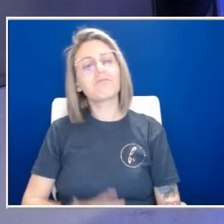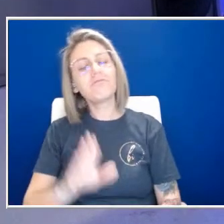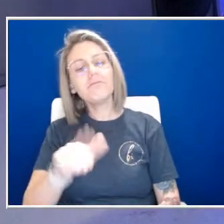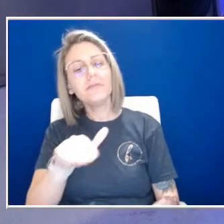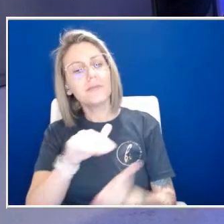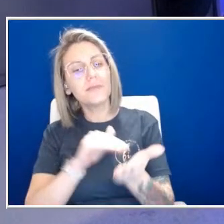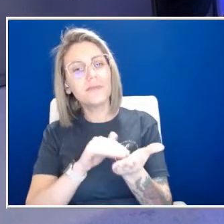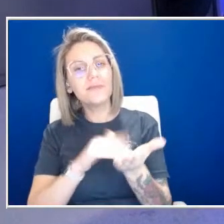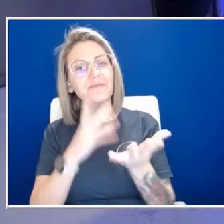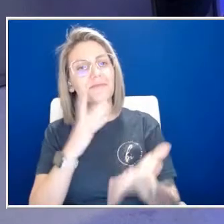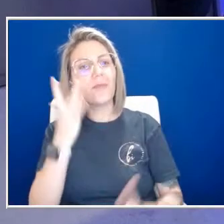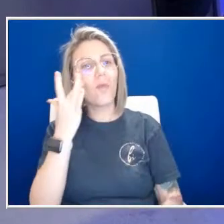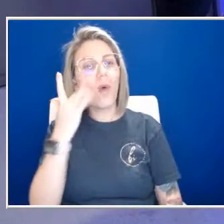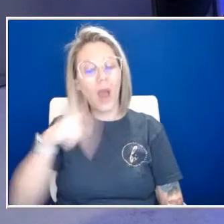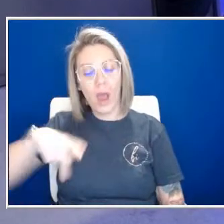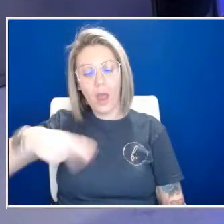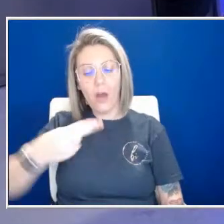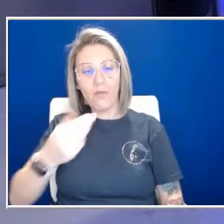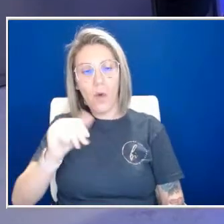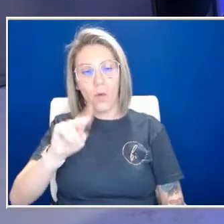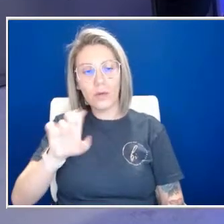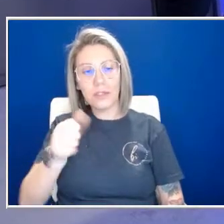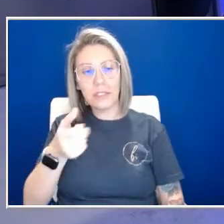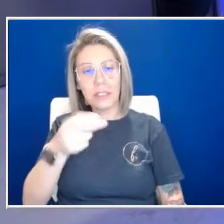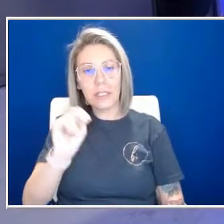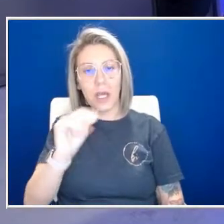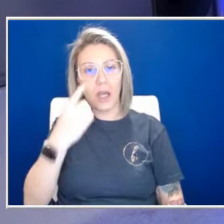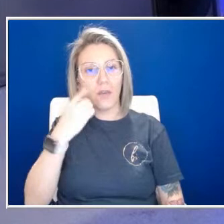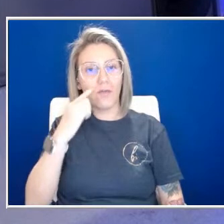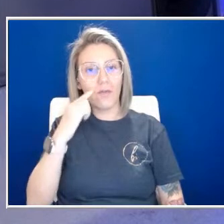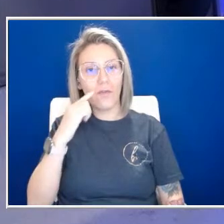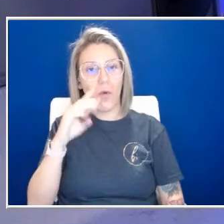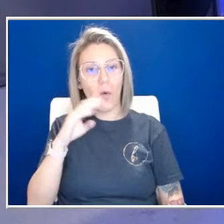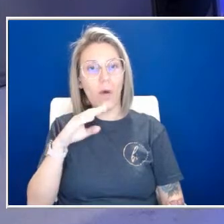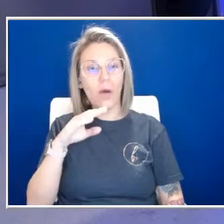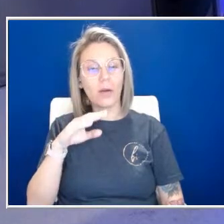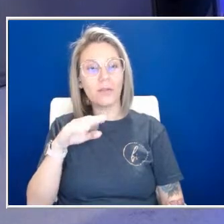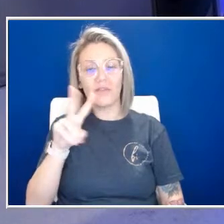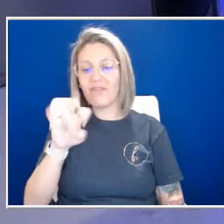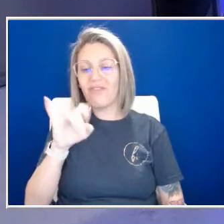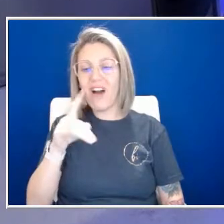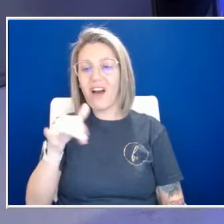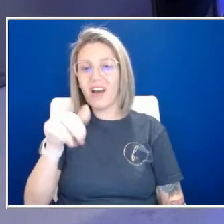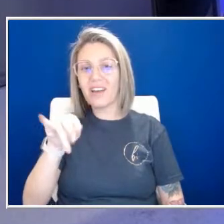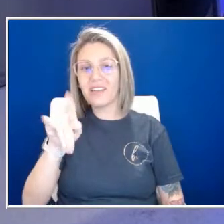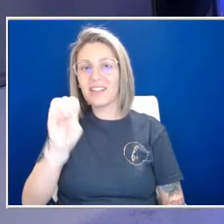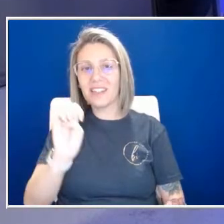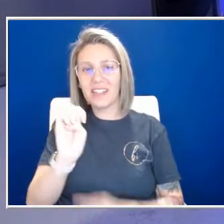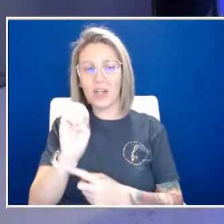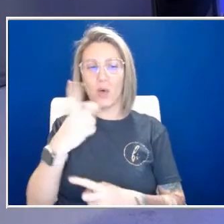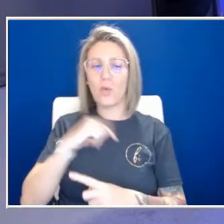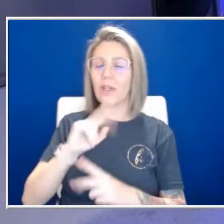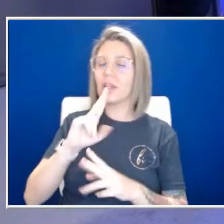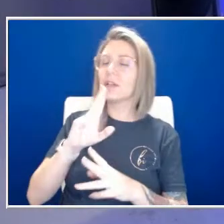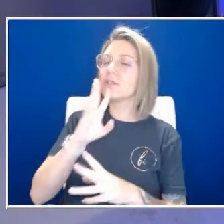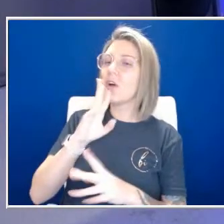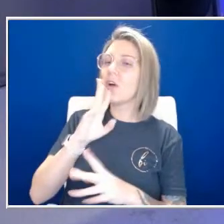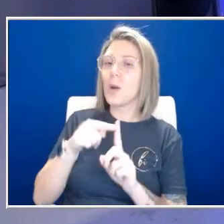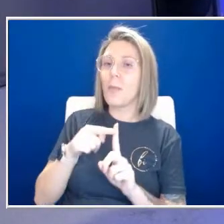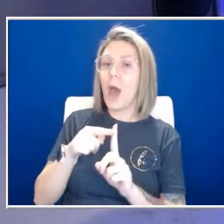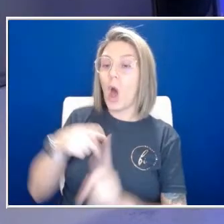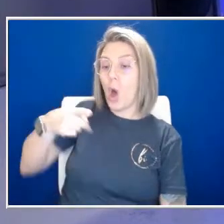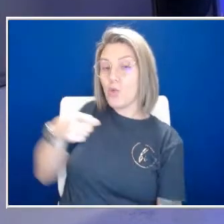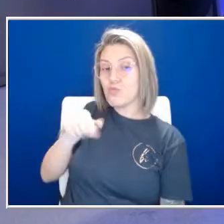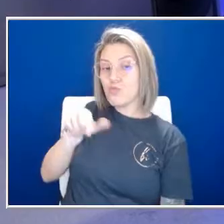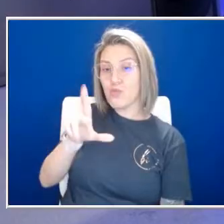for Vonnie? And help folks understand what photon is. We talk a lot about proton. Tell people what photon is and why it was so good in this